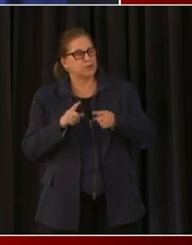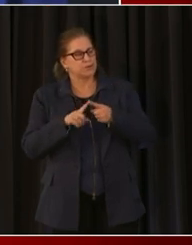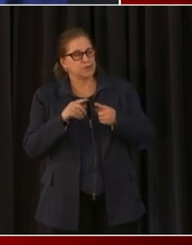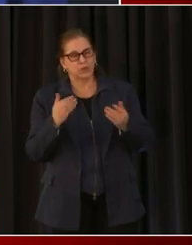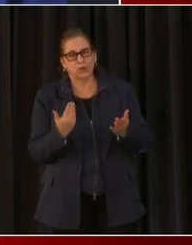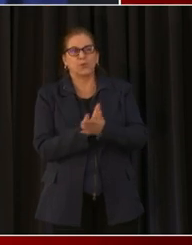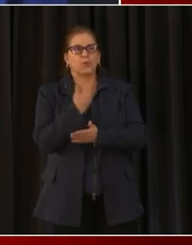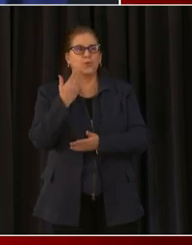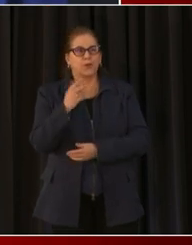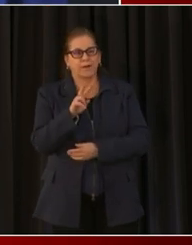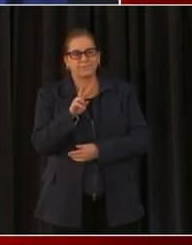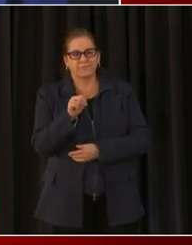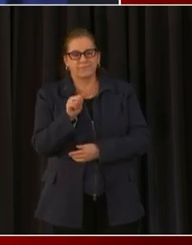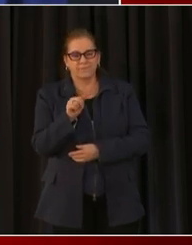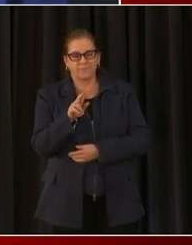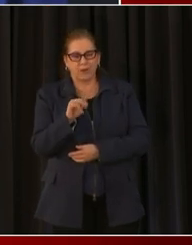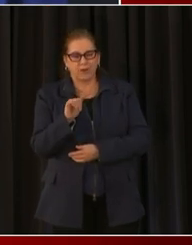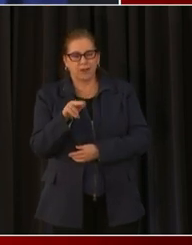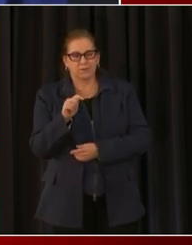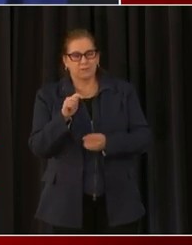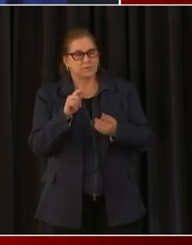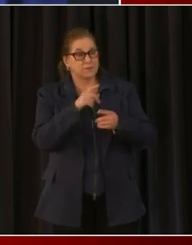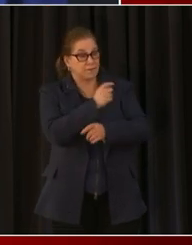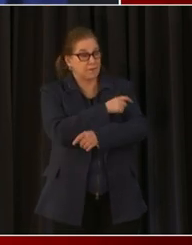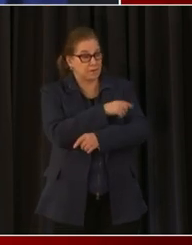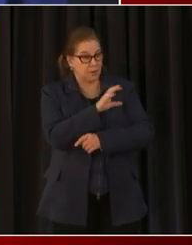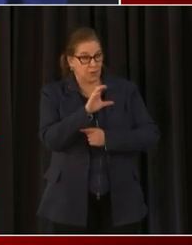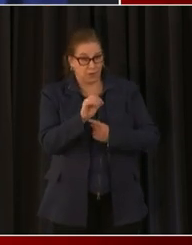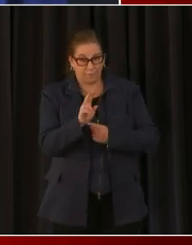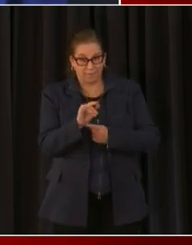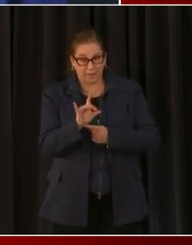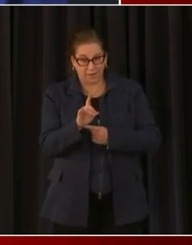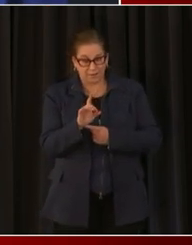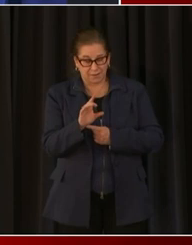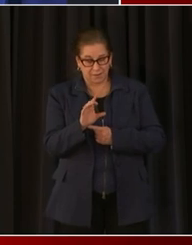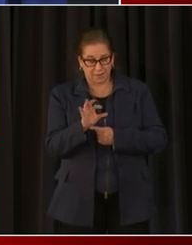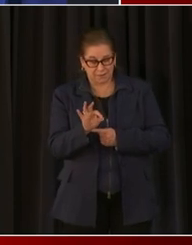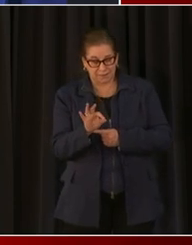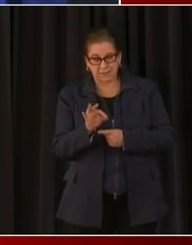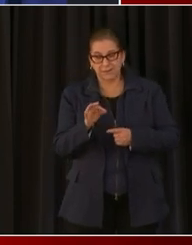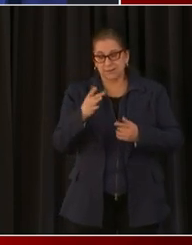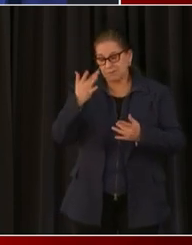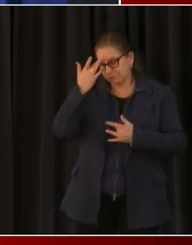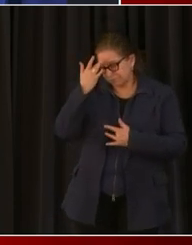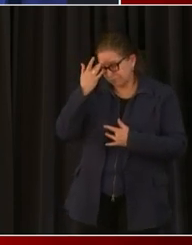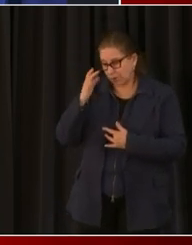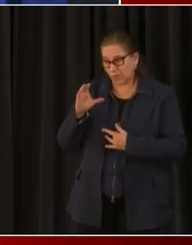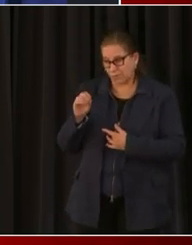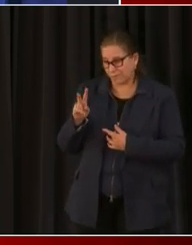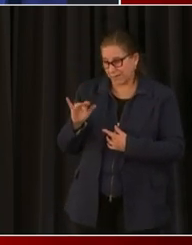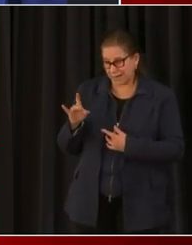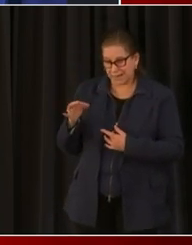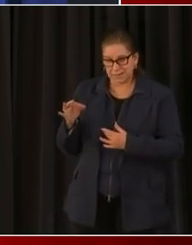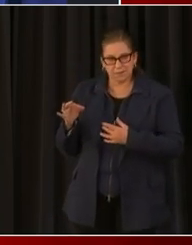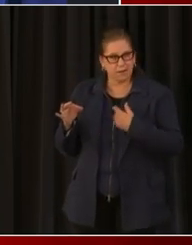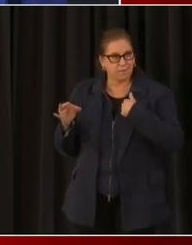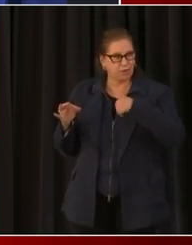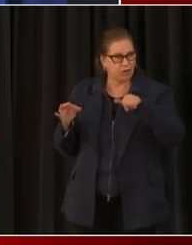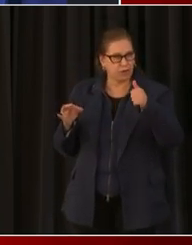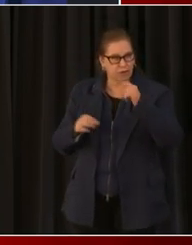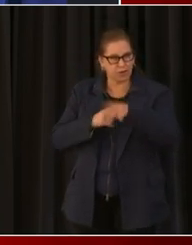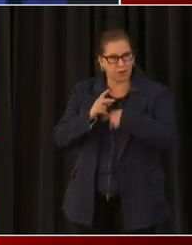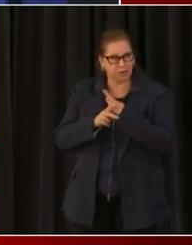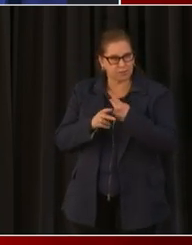had confirmed 4 cases. Are there more cases? And then do you know anything more about the cases as far as who they are,